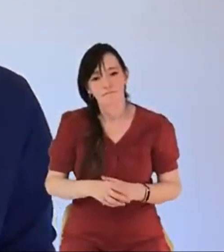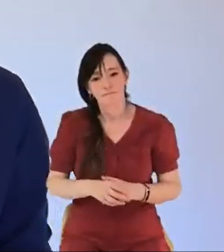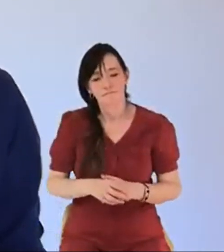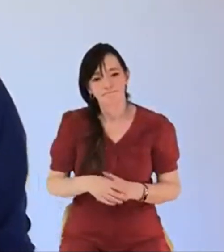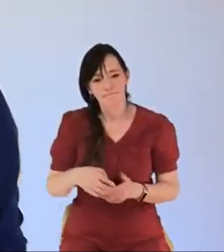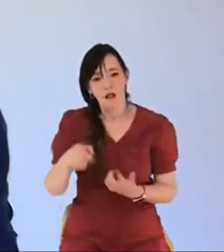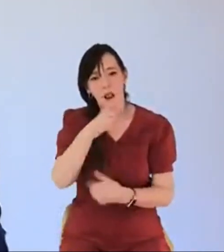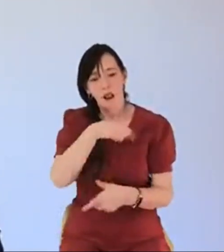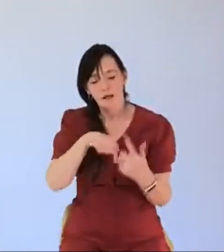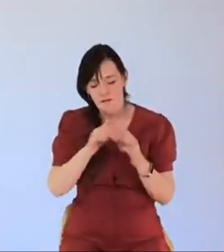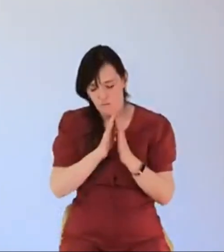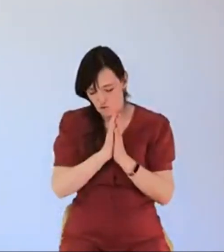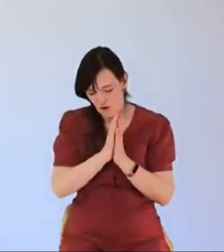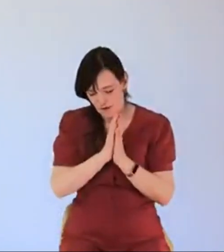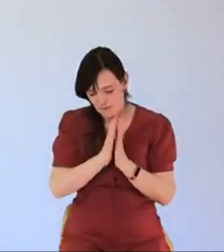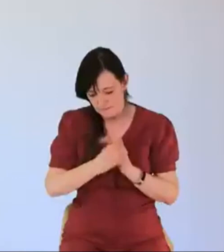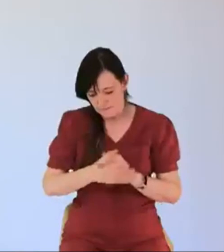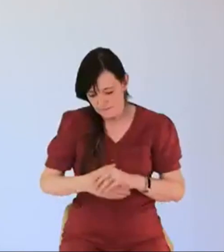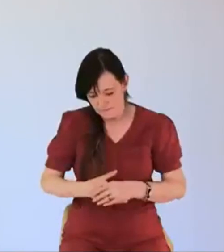let's pray